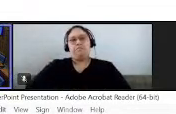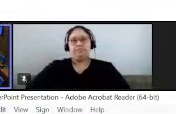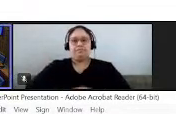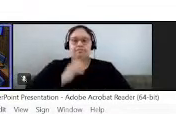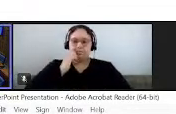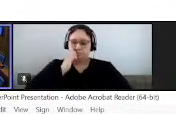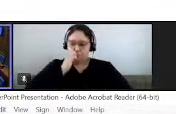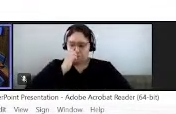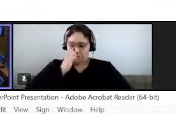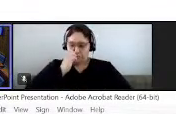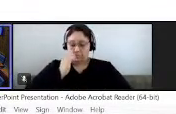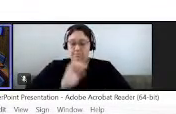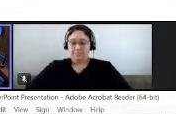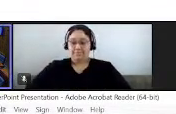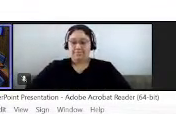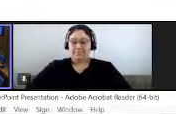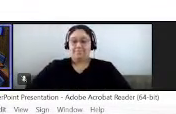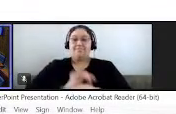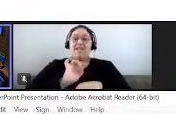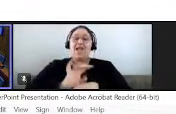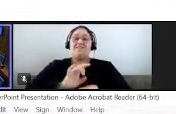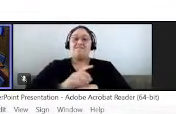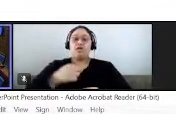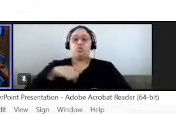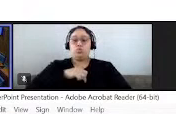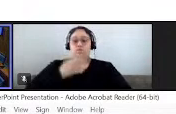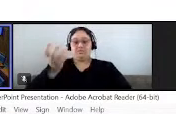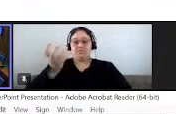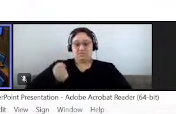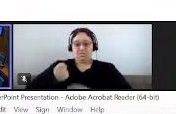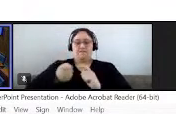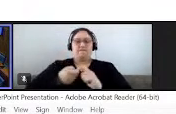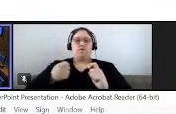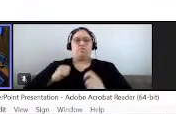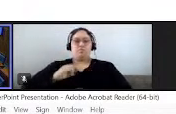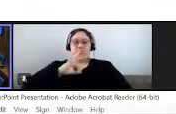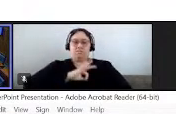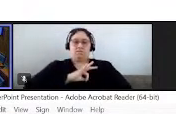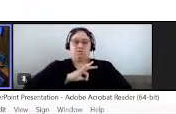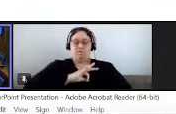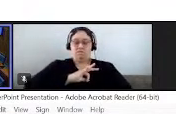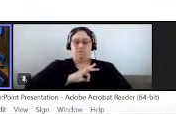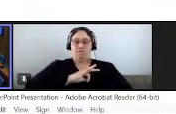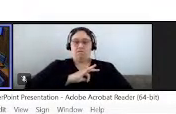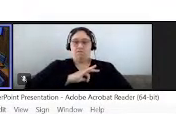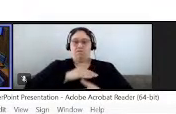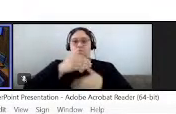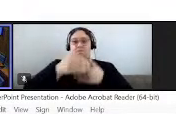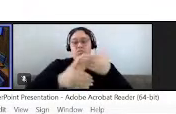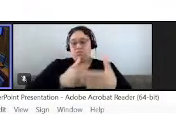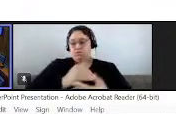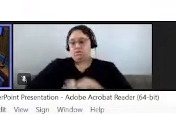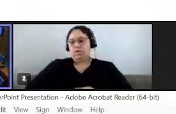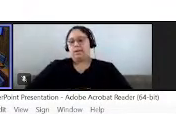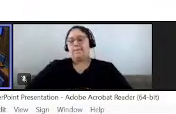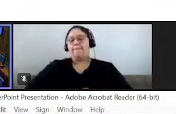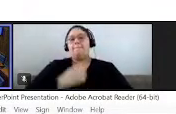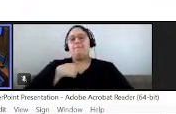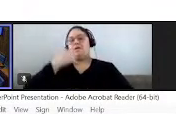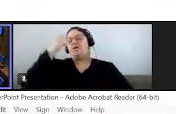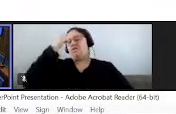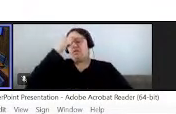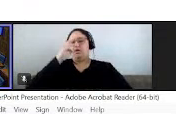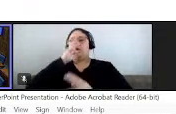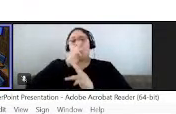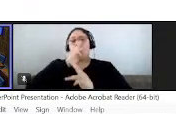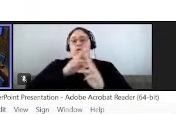to the advice received from the procedural staff, okay, I would like to think, Chairperson and Honourable